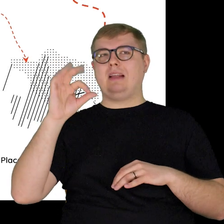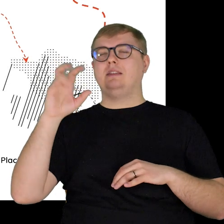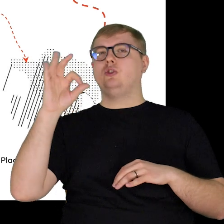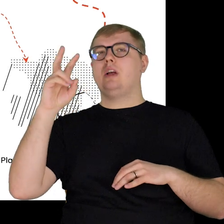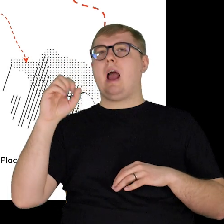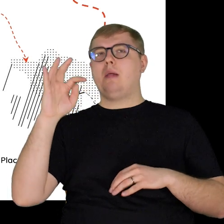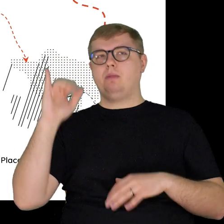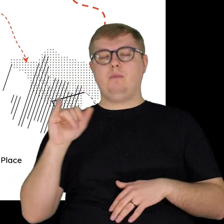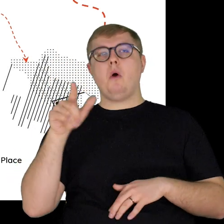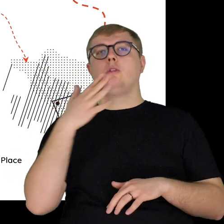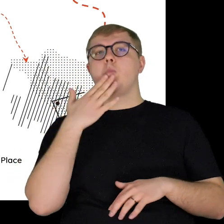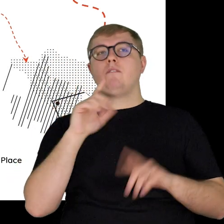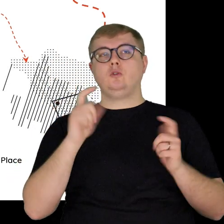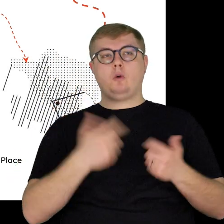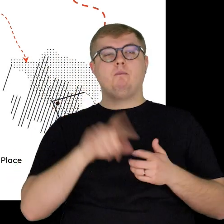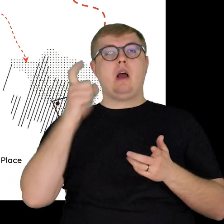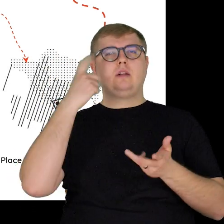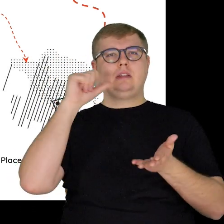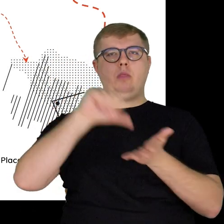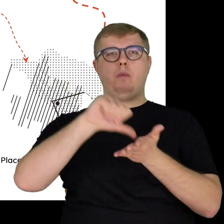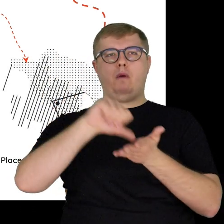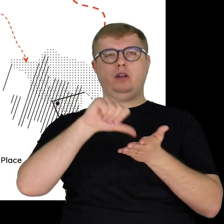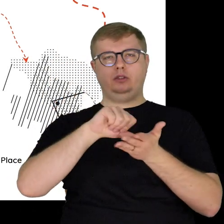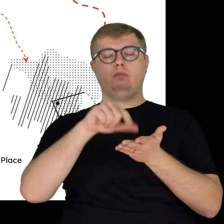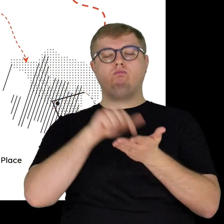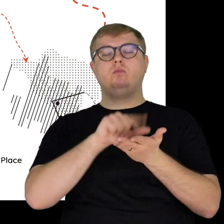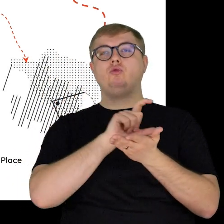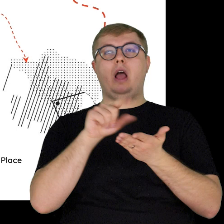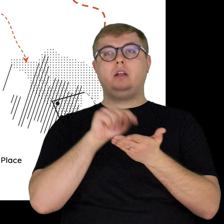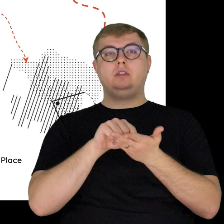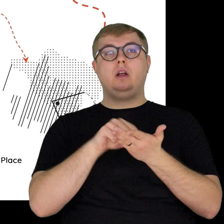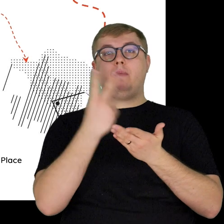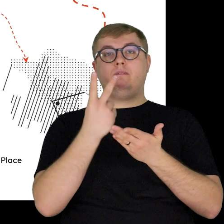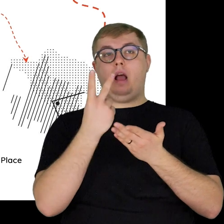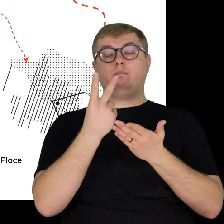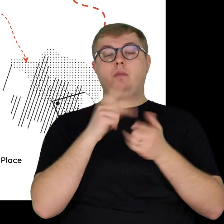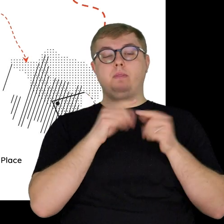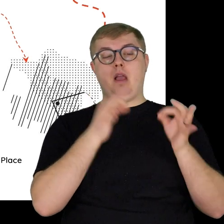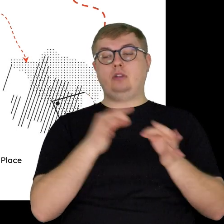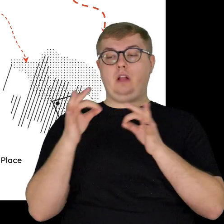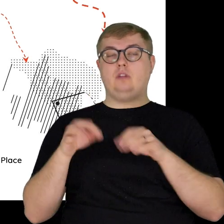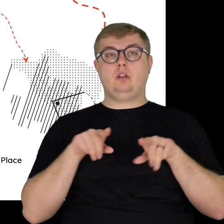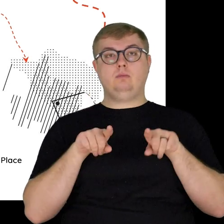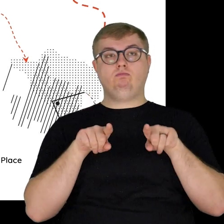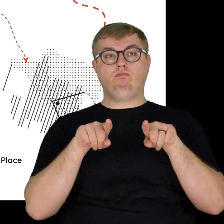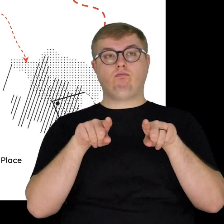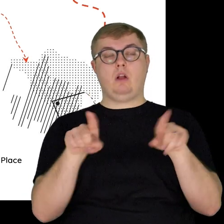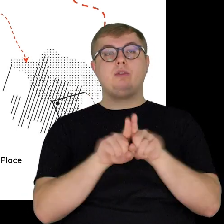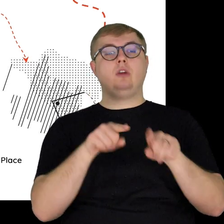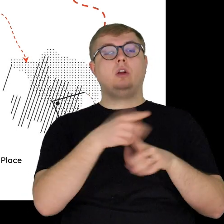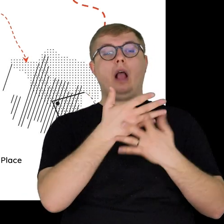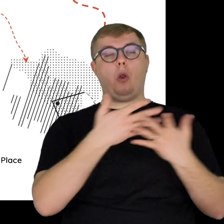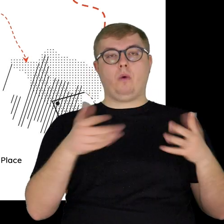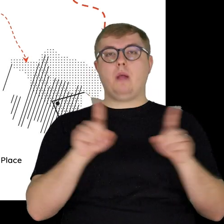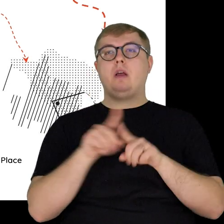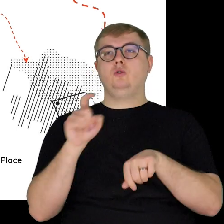means inhabiting two presents at the same time, the geological time and the human or world history